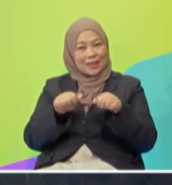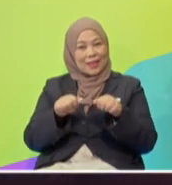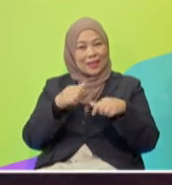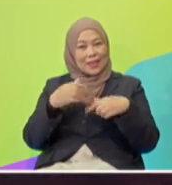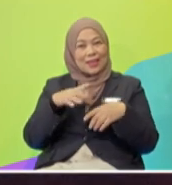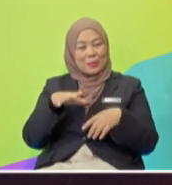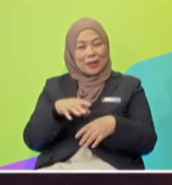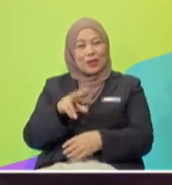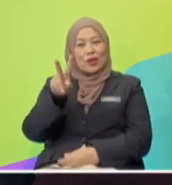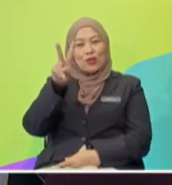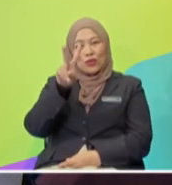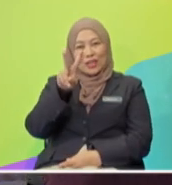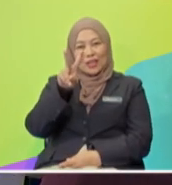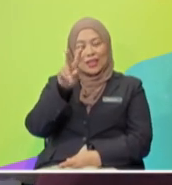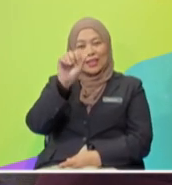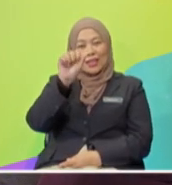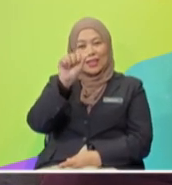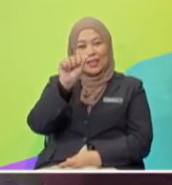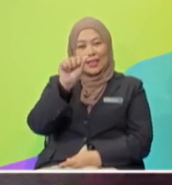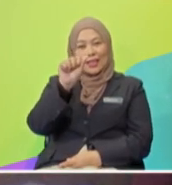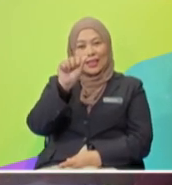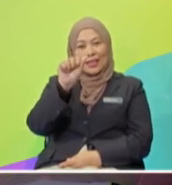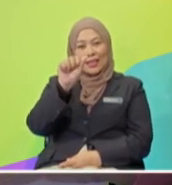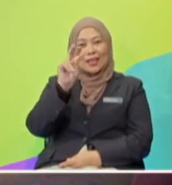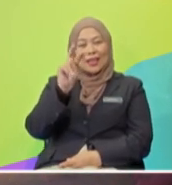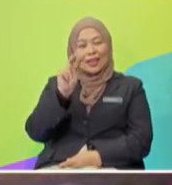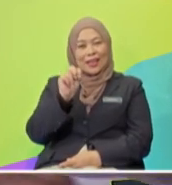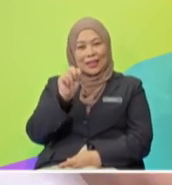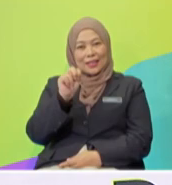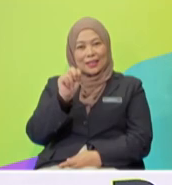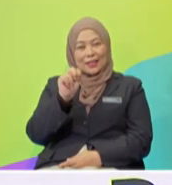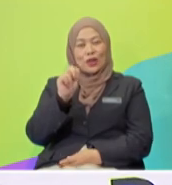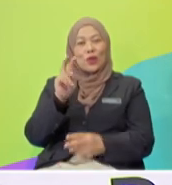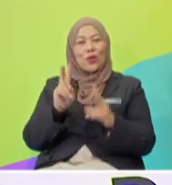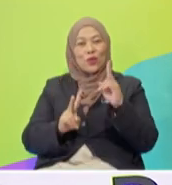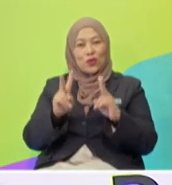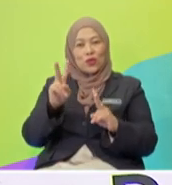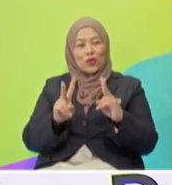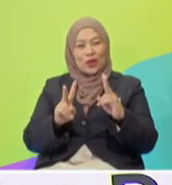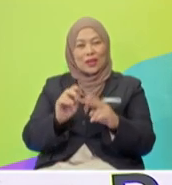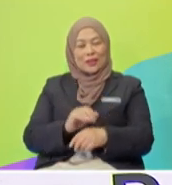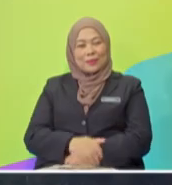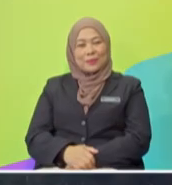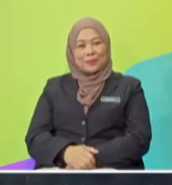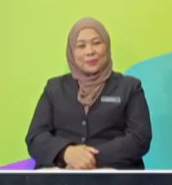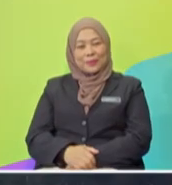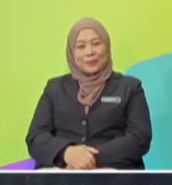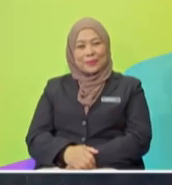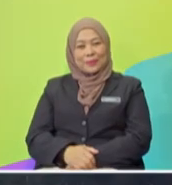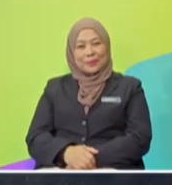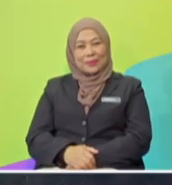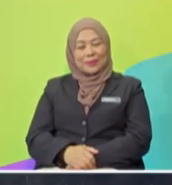V A N. Van. Very is that correct, teacher? Good. Yes, you're